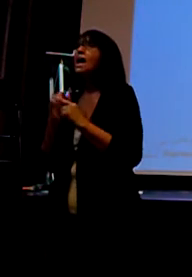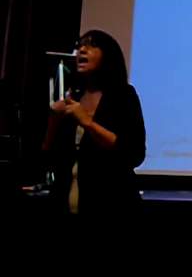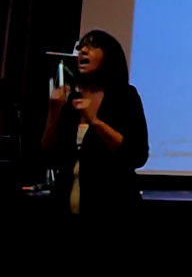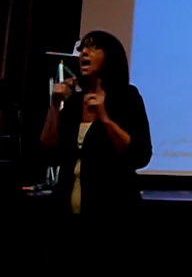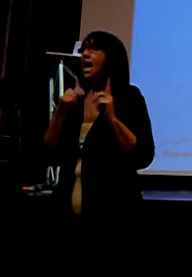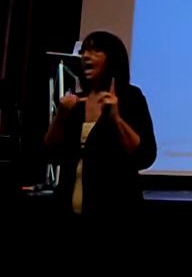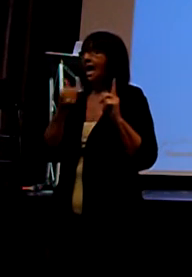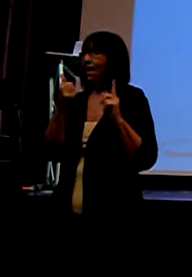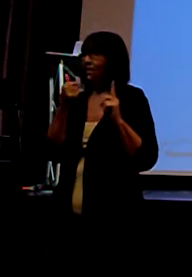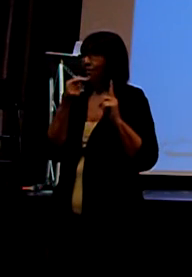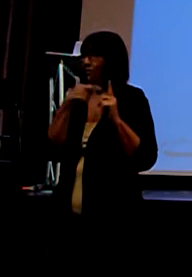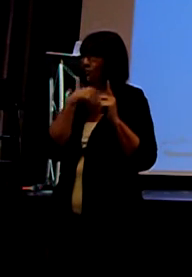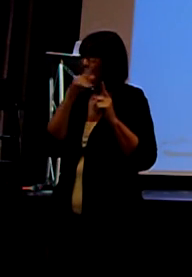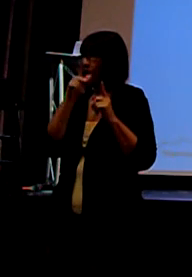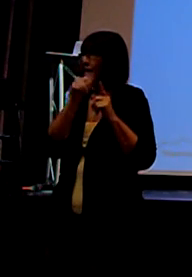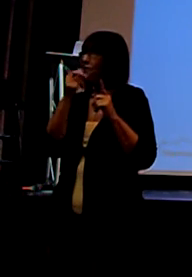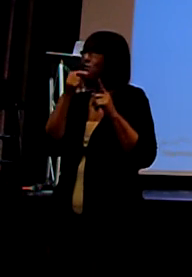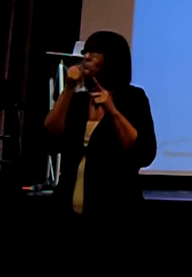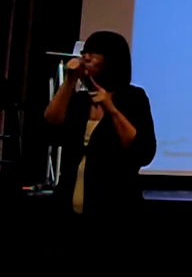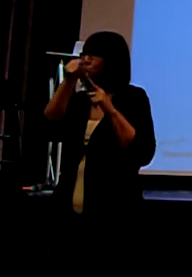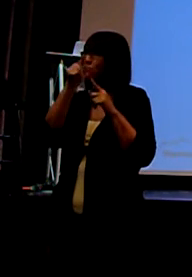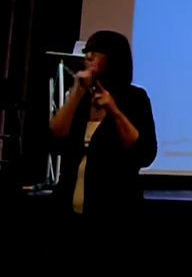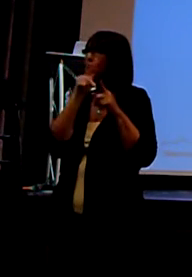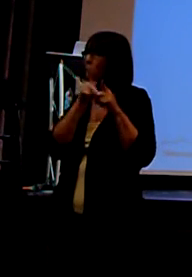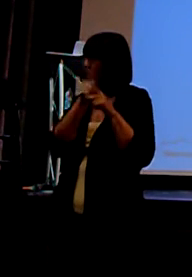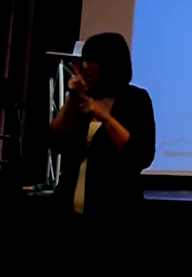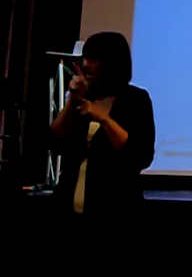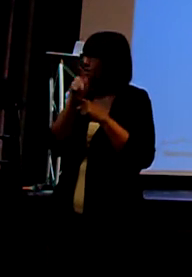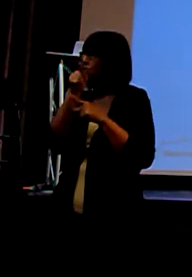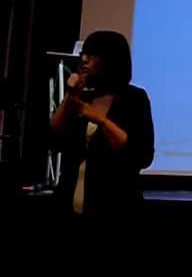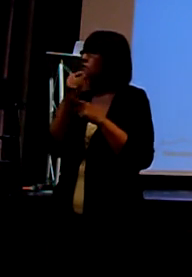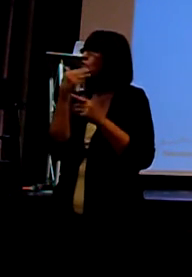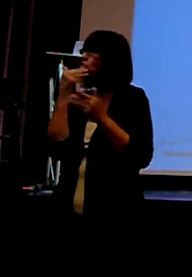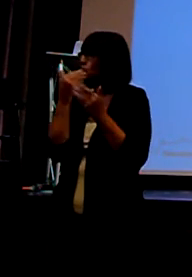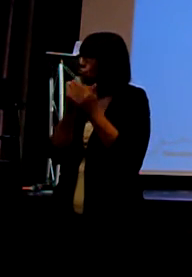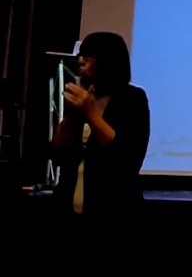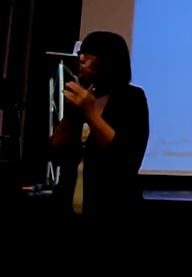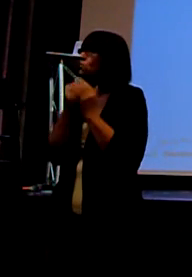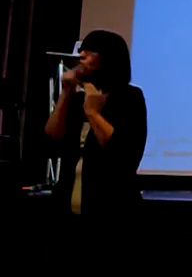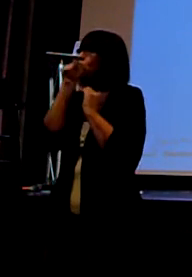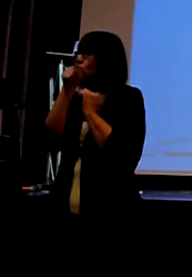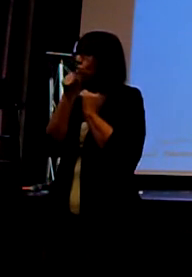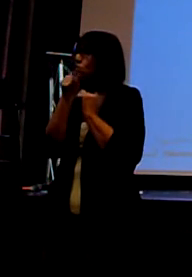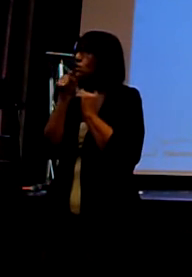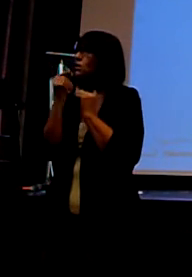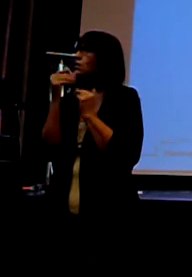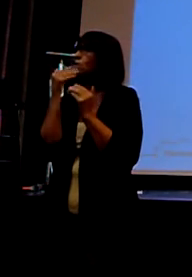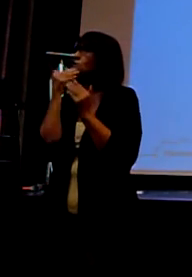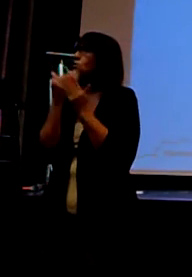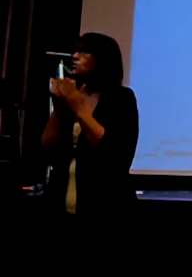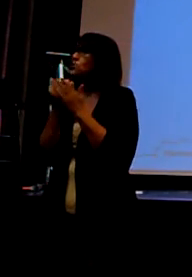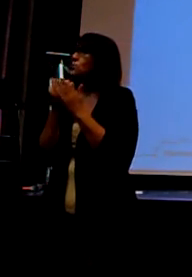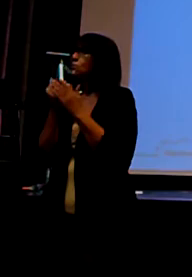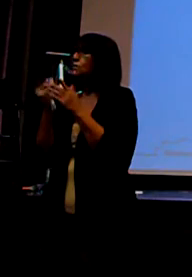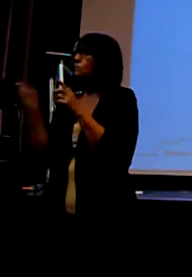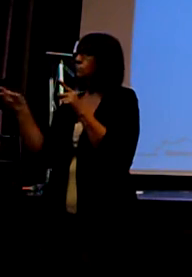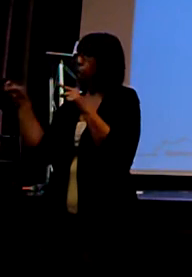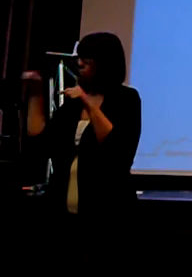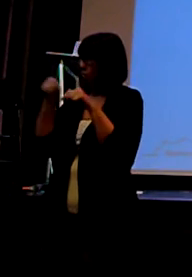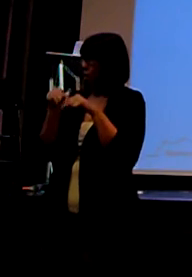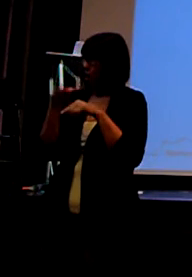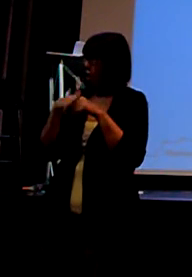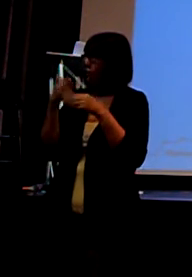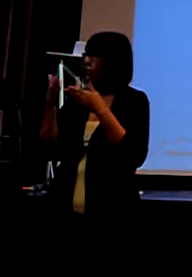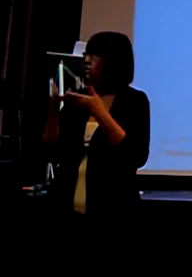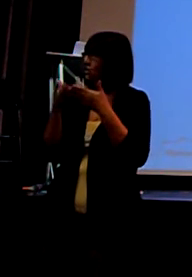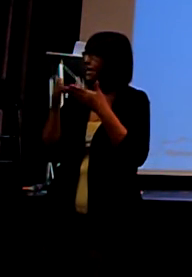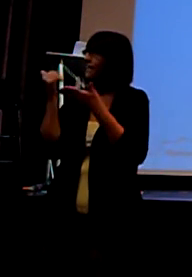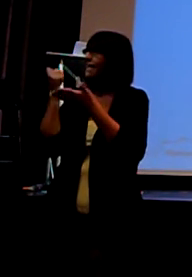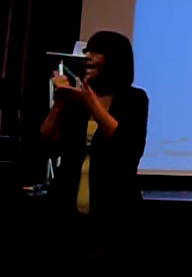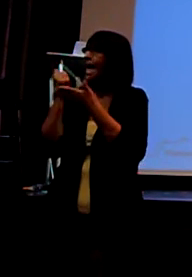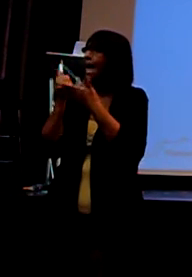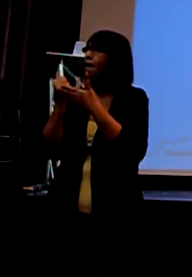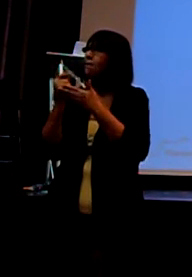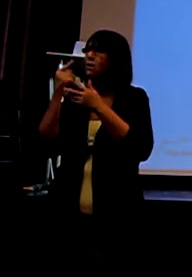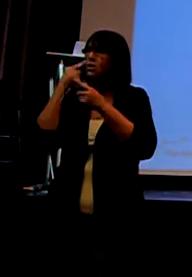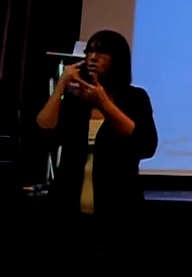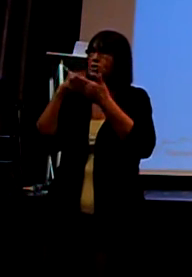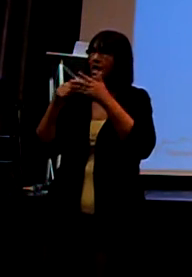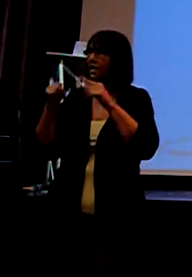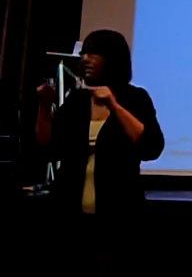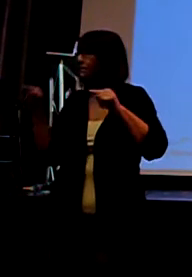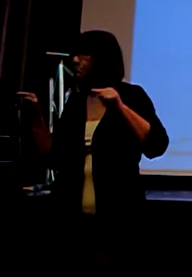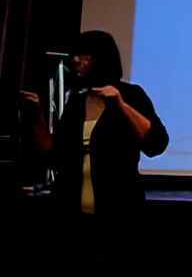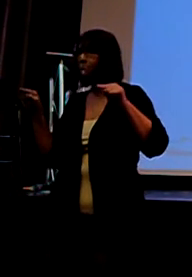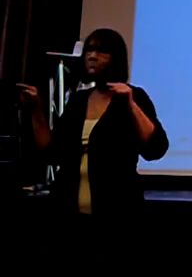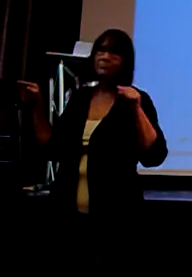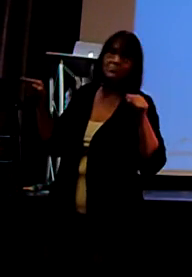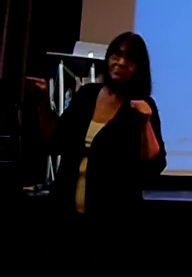also very professional, very good, solid. There's two of them that comes on board, so they can check one on each side